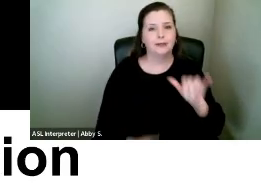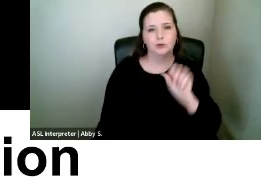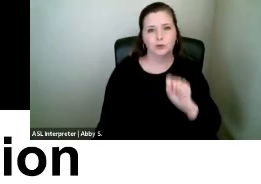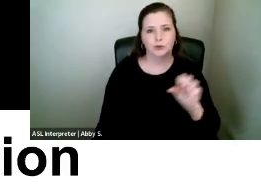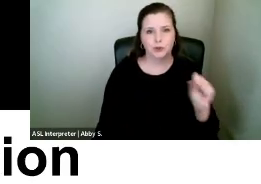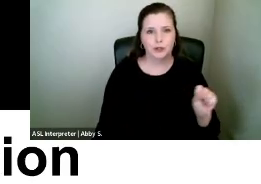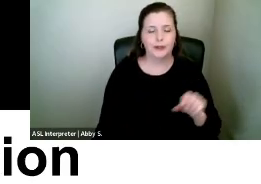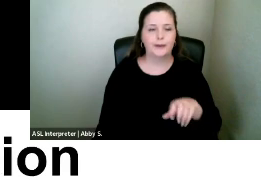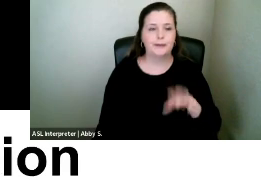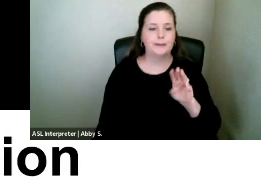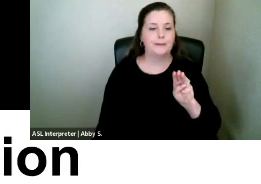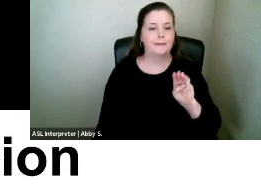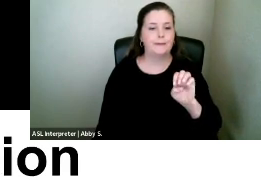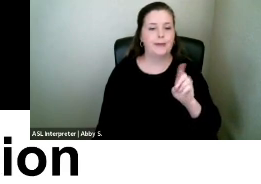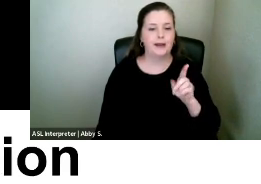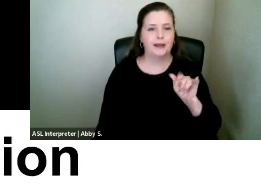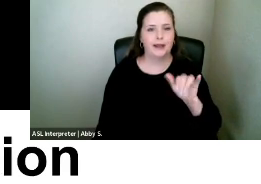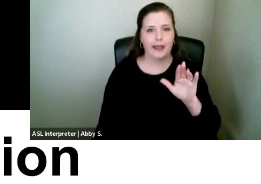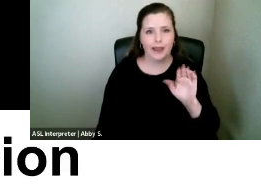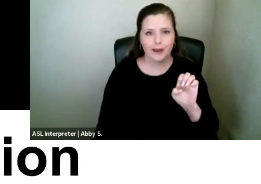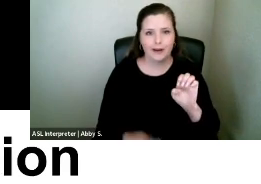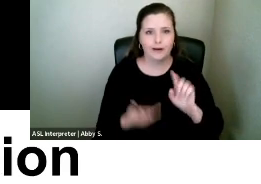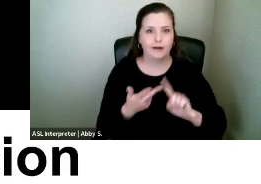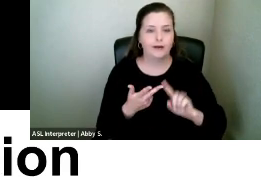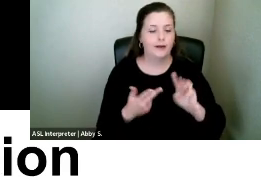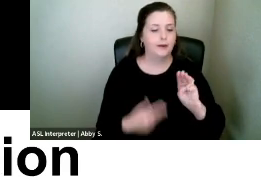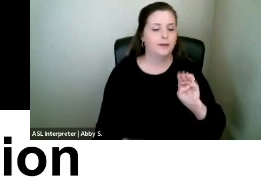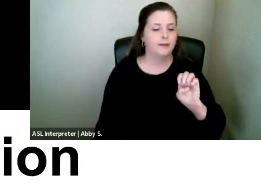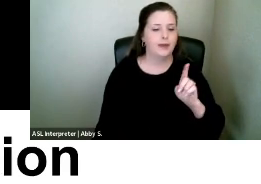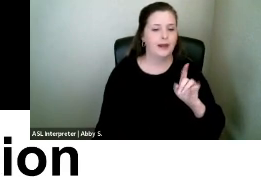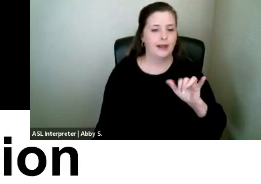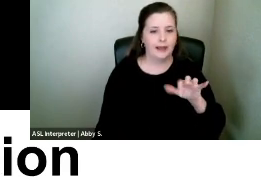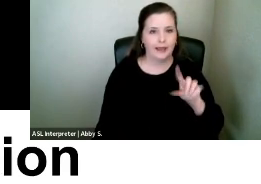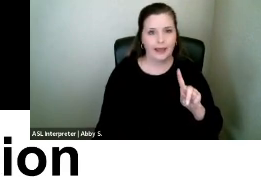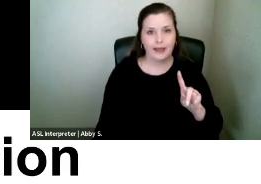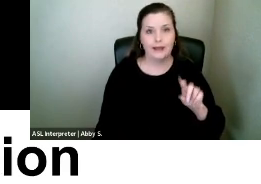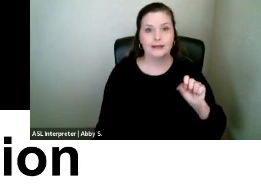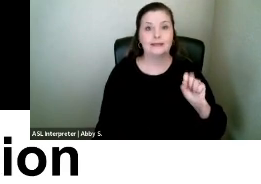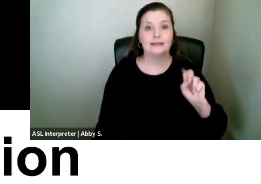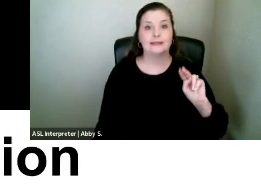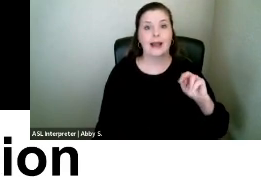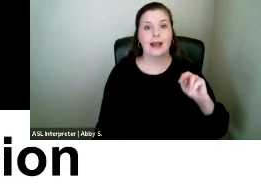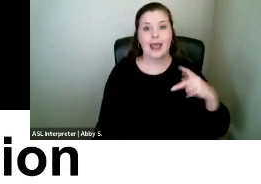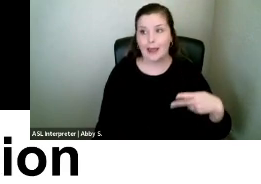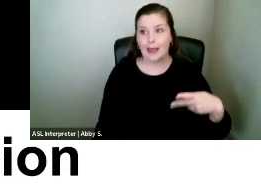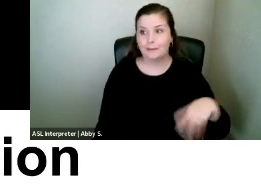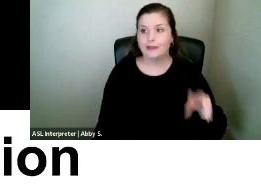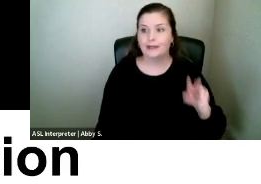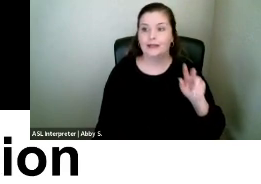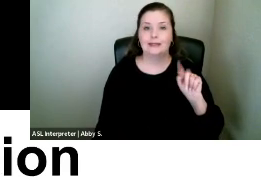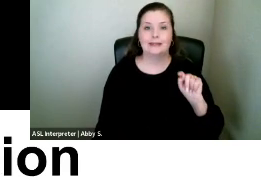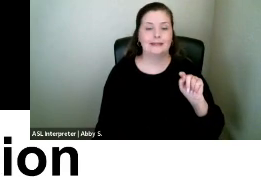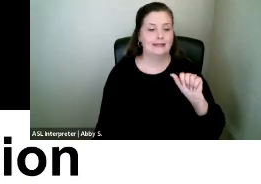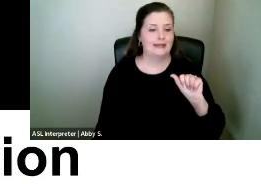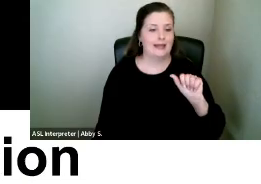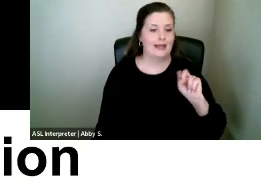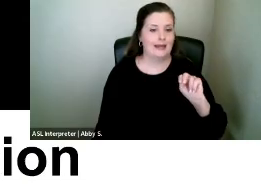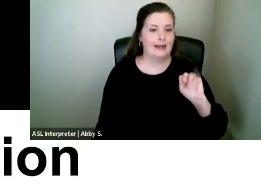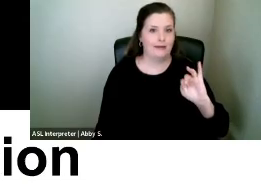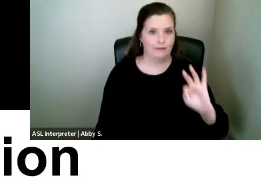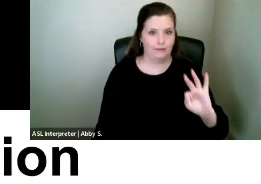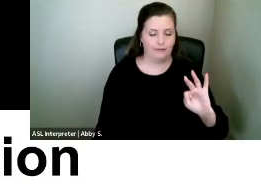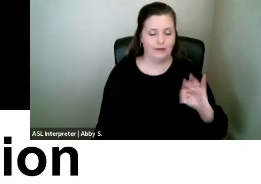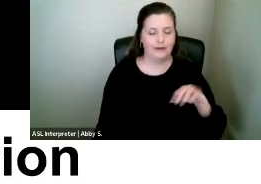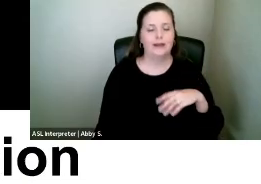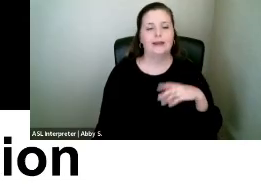Medicare, Medicaid, SNAP benefits, TANF, and housing benefits usually have